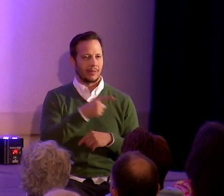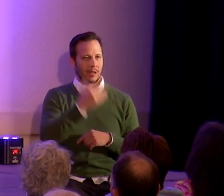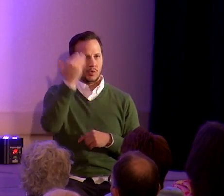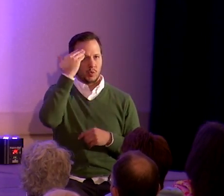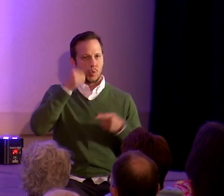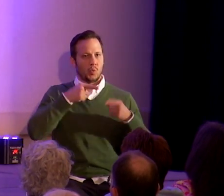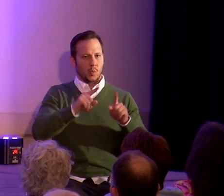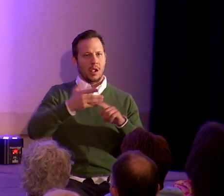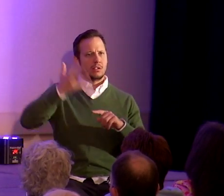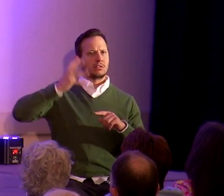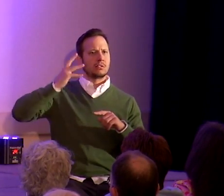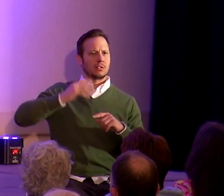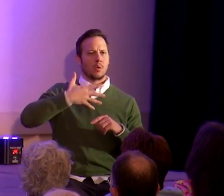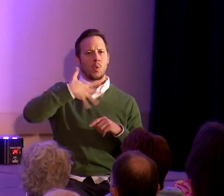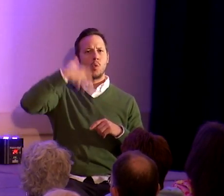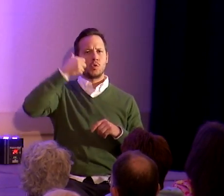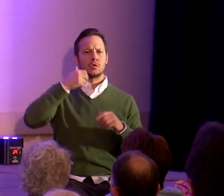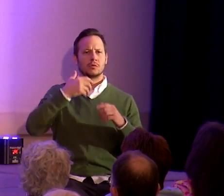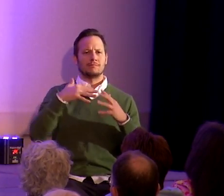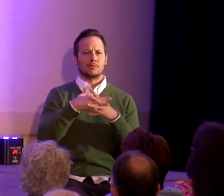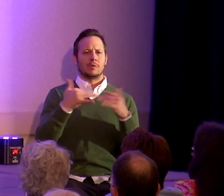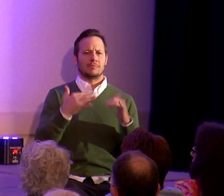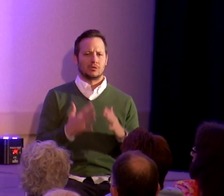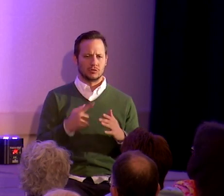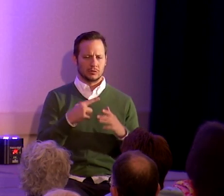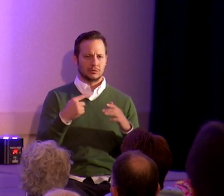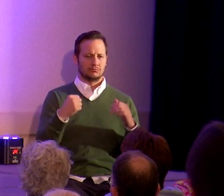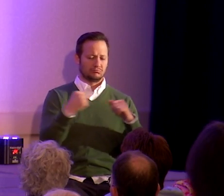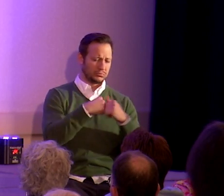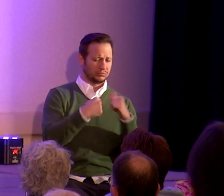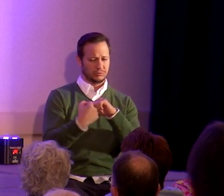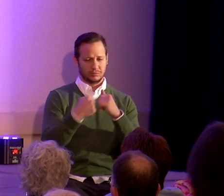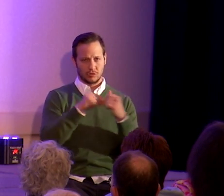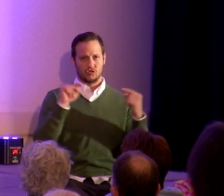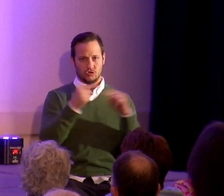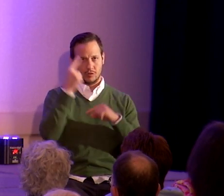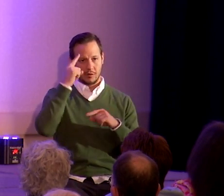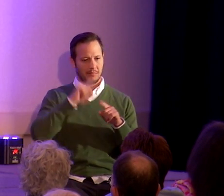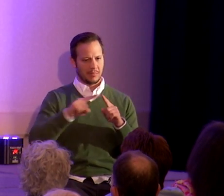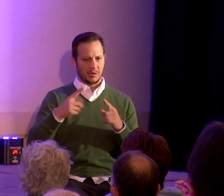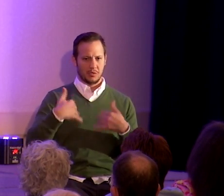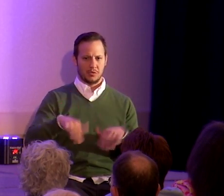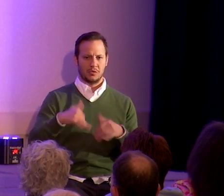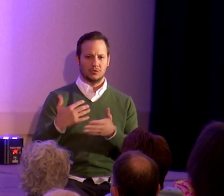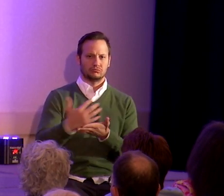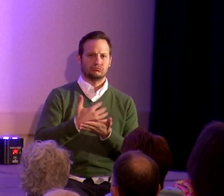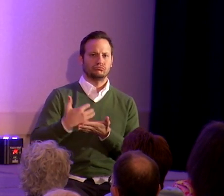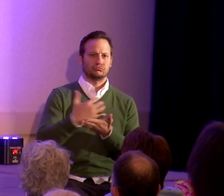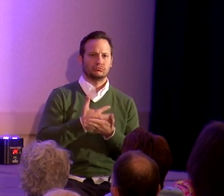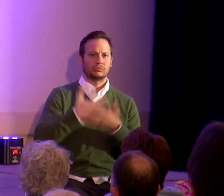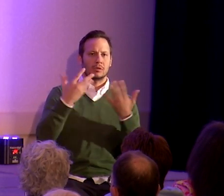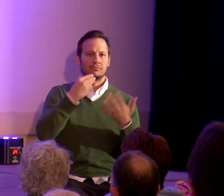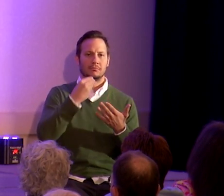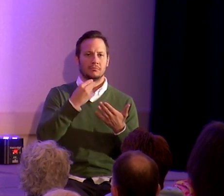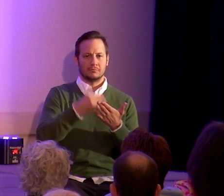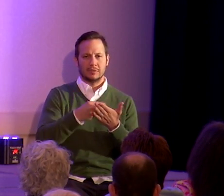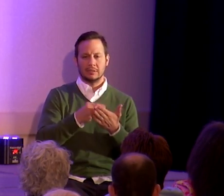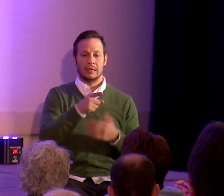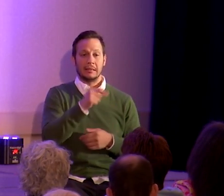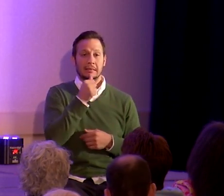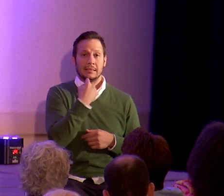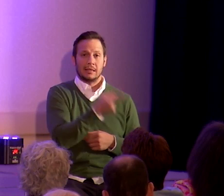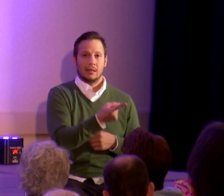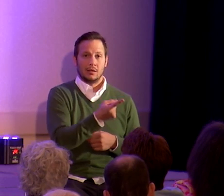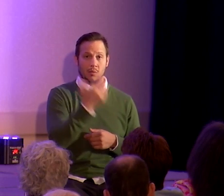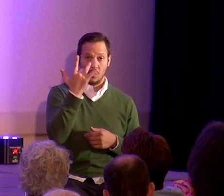guys were playing. They knew that these guys were having brain injuries. But because the game was profitable, they didn't tell them, because then people may